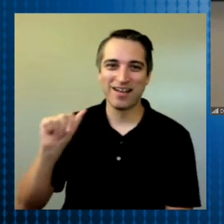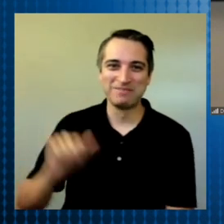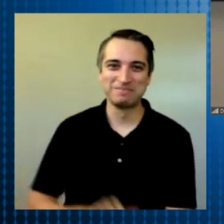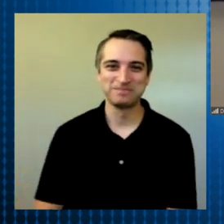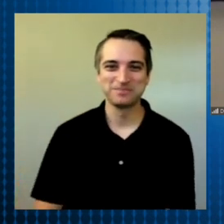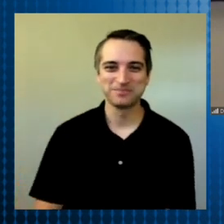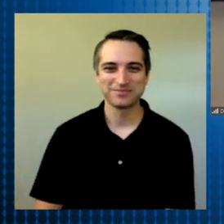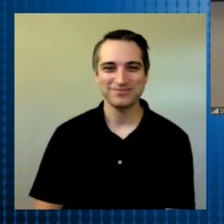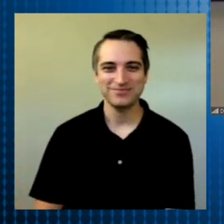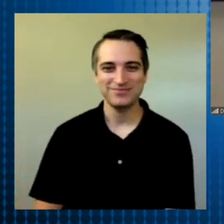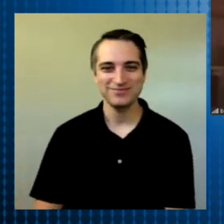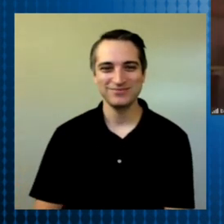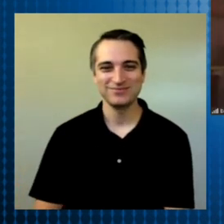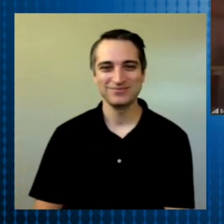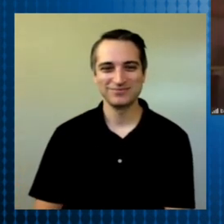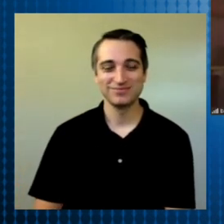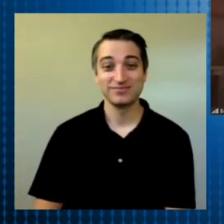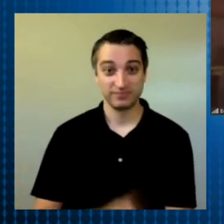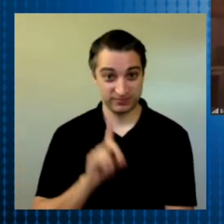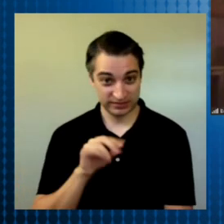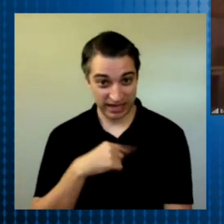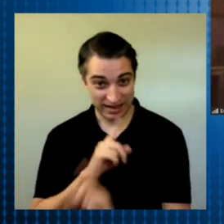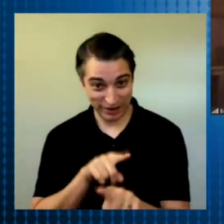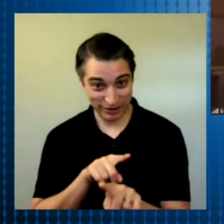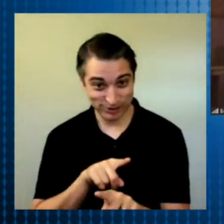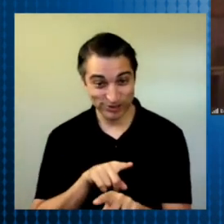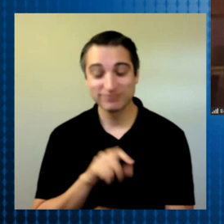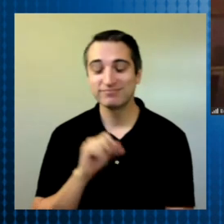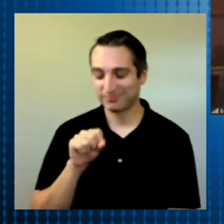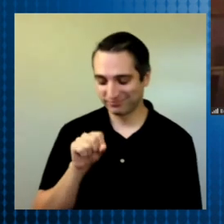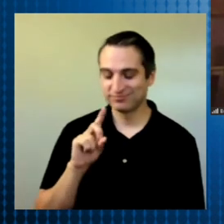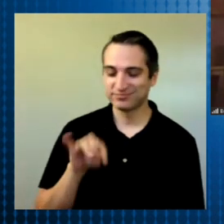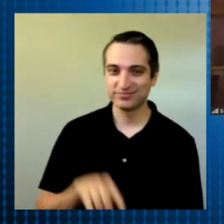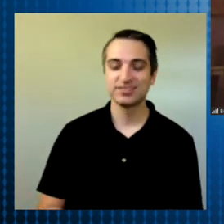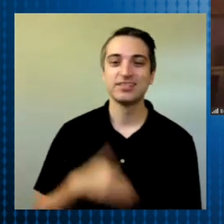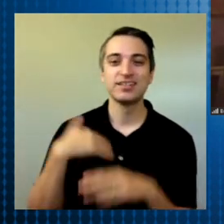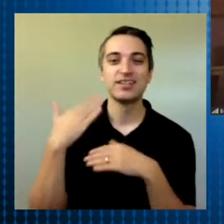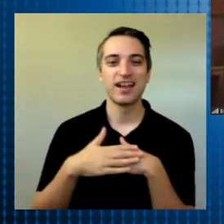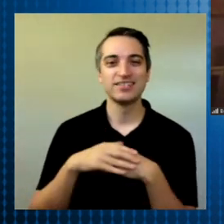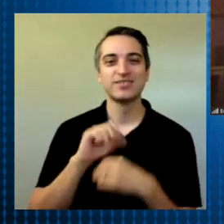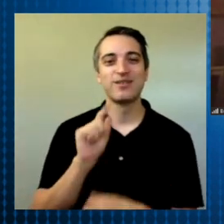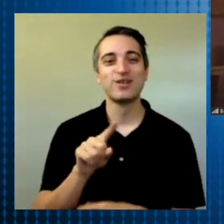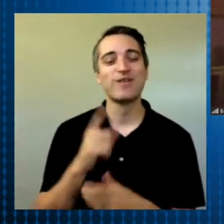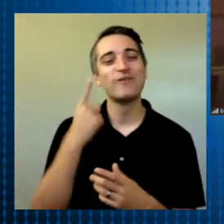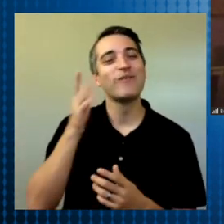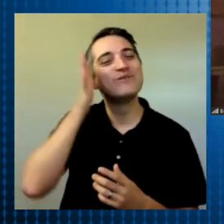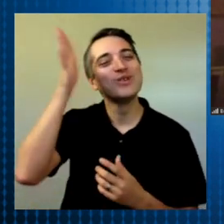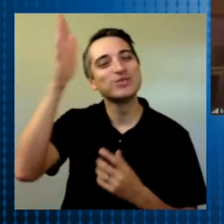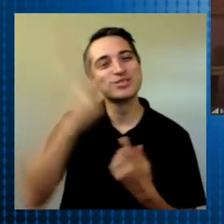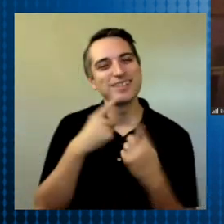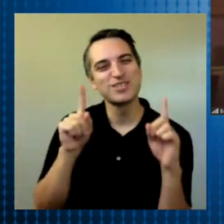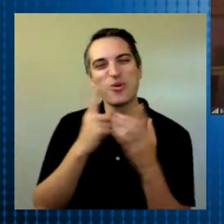Did I answer the question, Doc? I hope I did. You did. You did. So the next question is, for future success, what would you